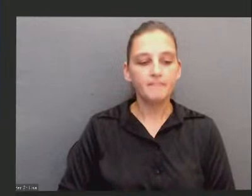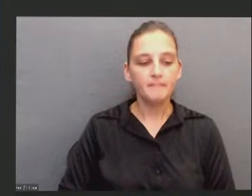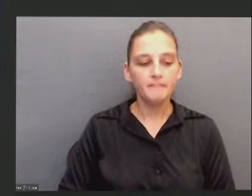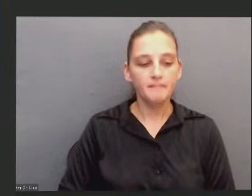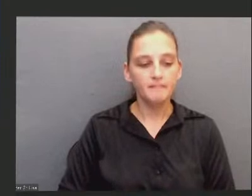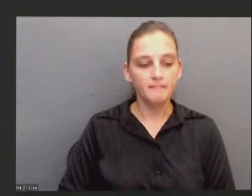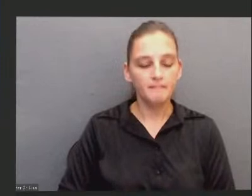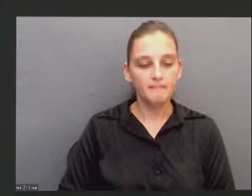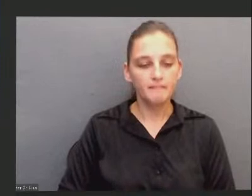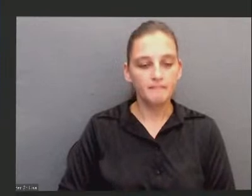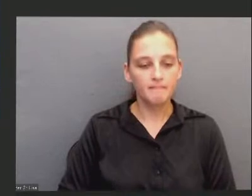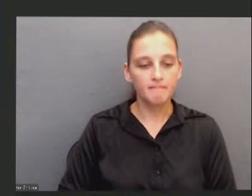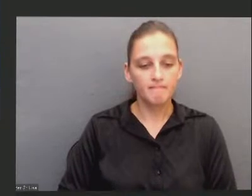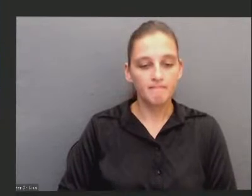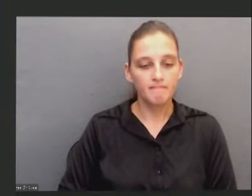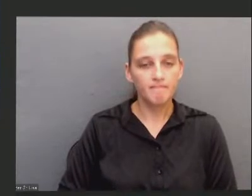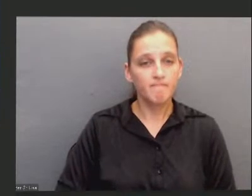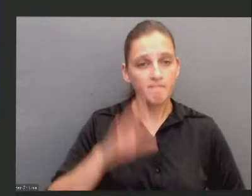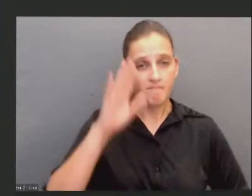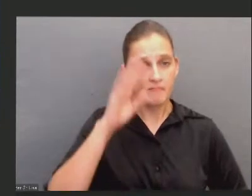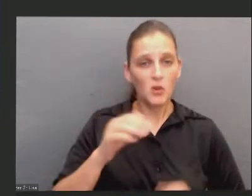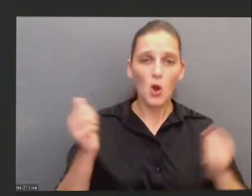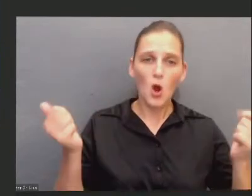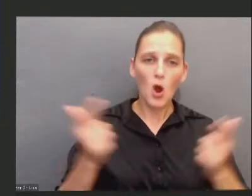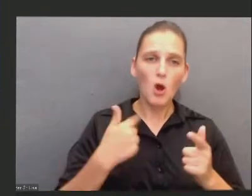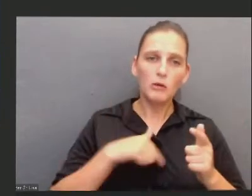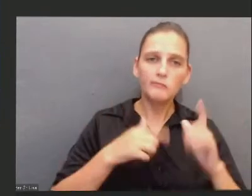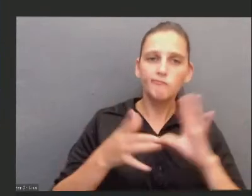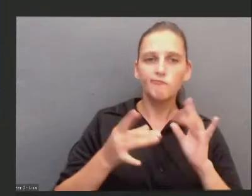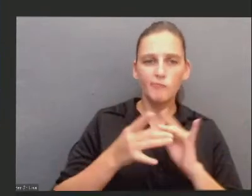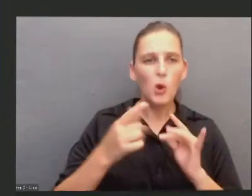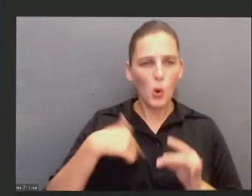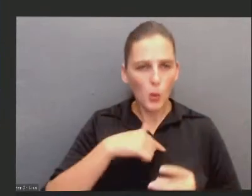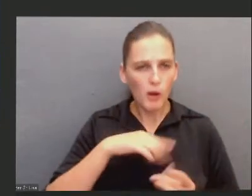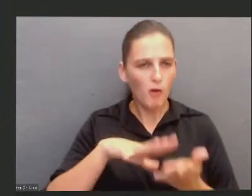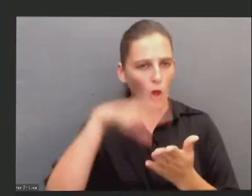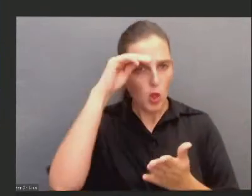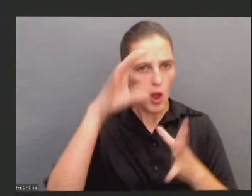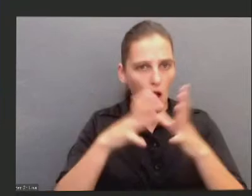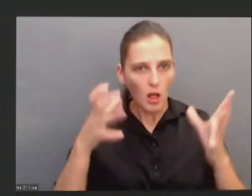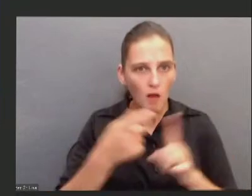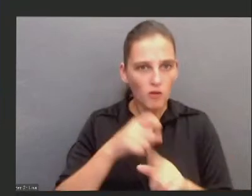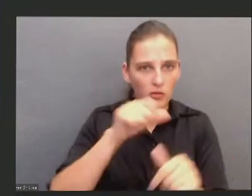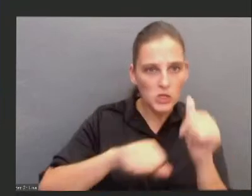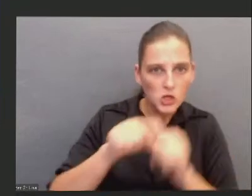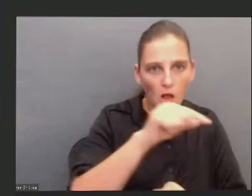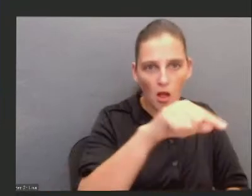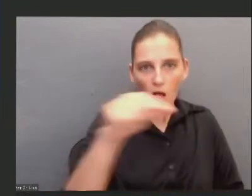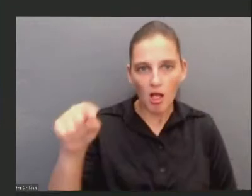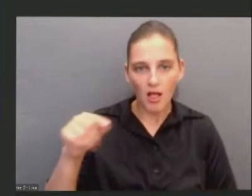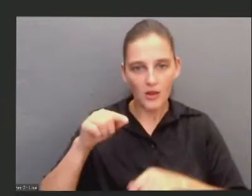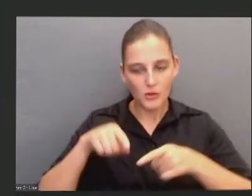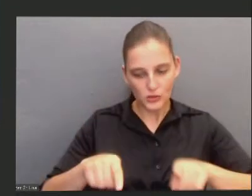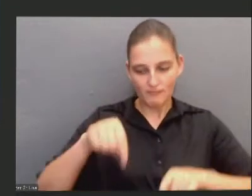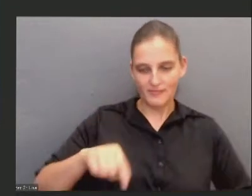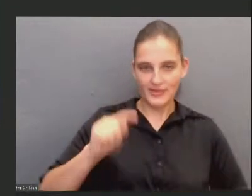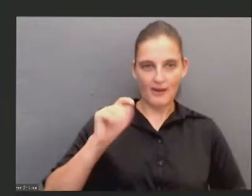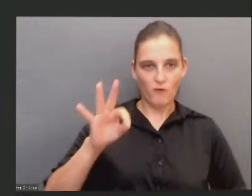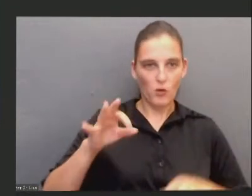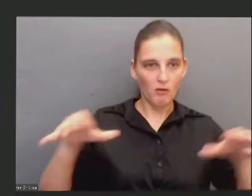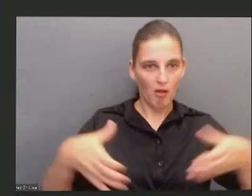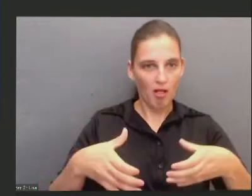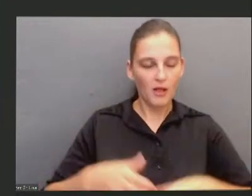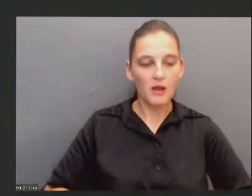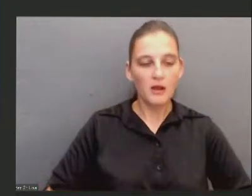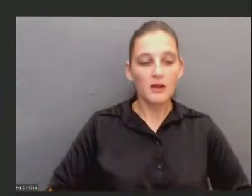talk about how we've learned so much from each other on this task force. And probably one of the most eye-opening